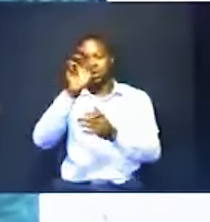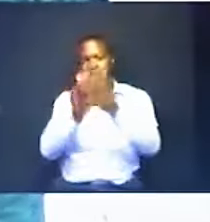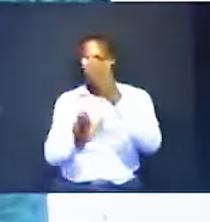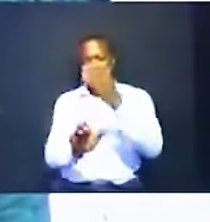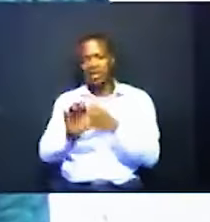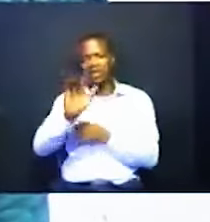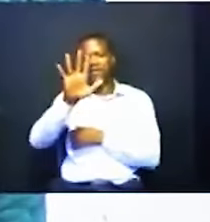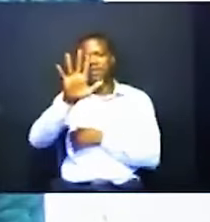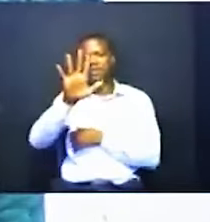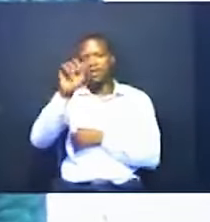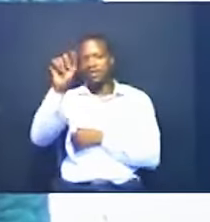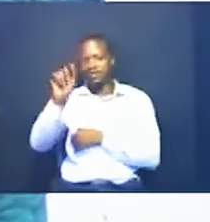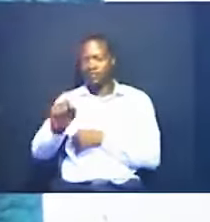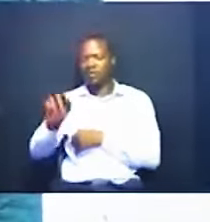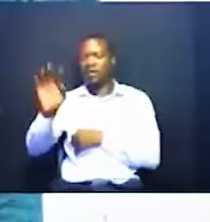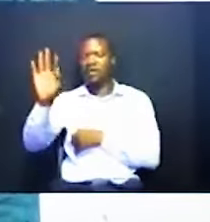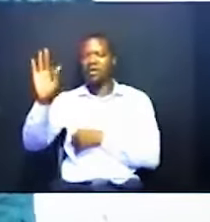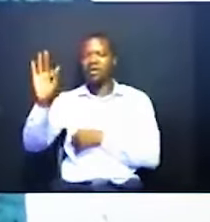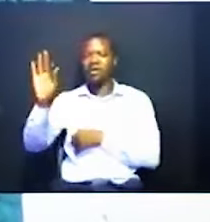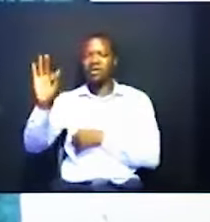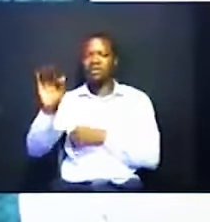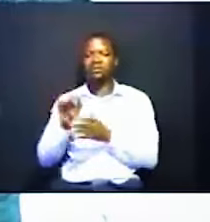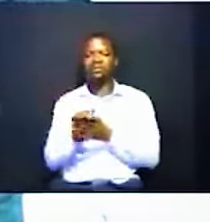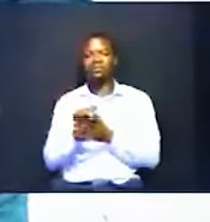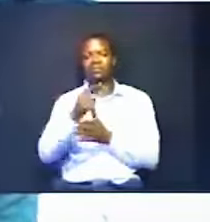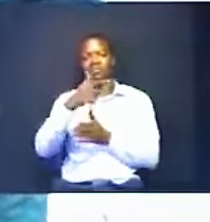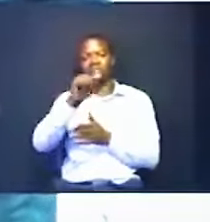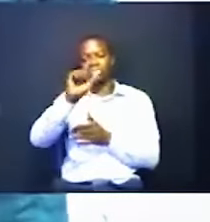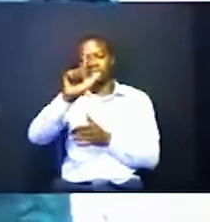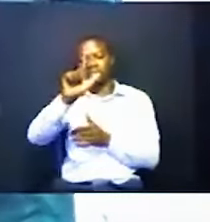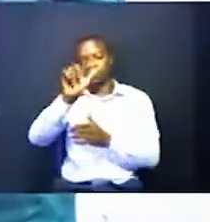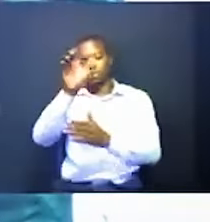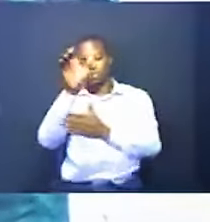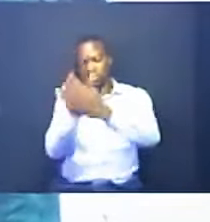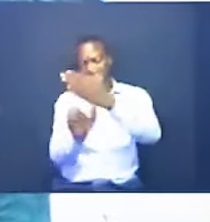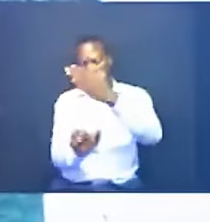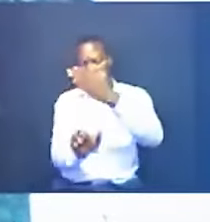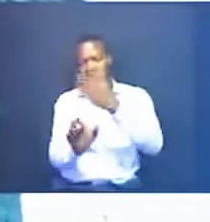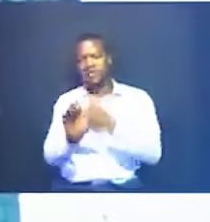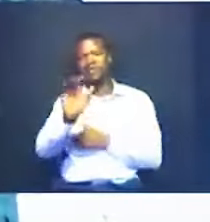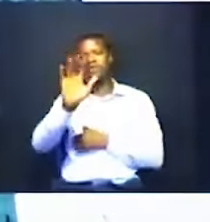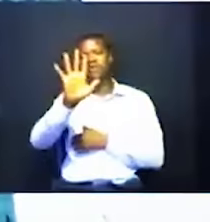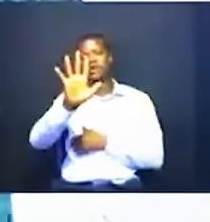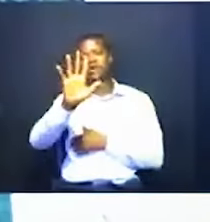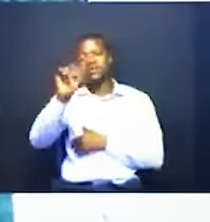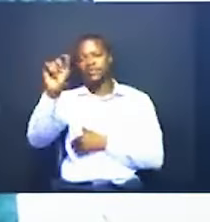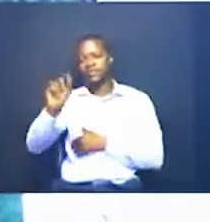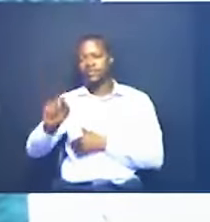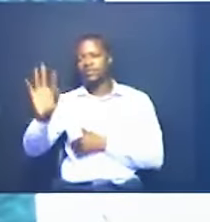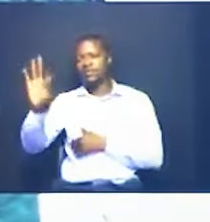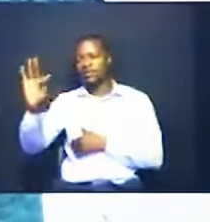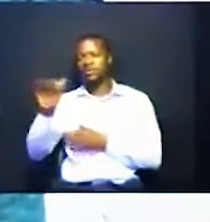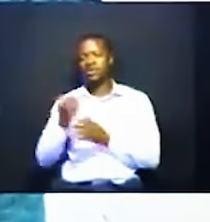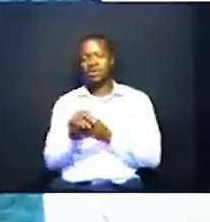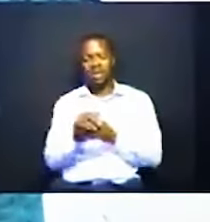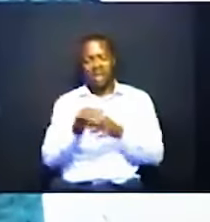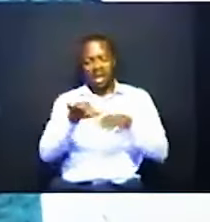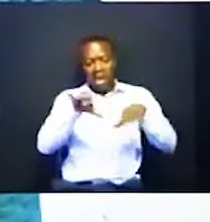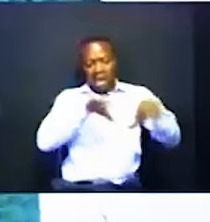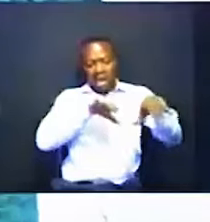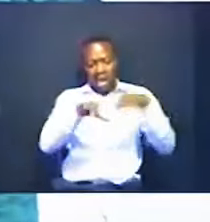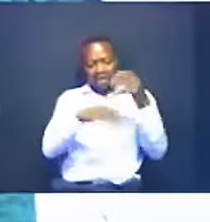homa no etinum enwumu dunkro no. Galatians 5 19. The acts of the flesh